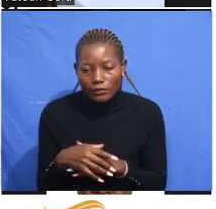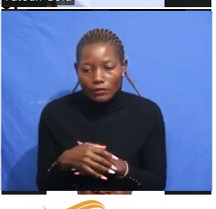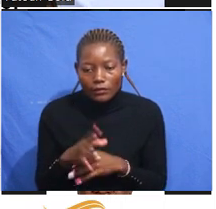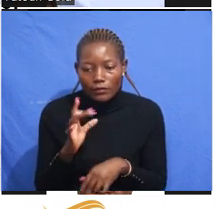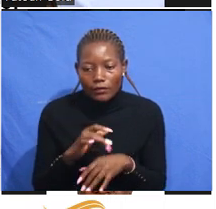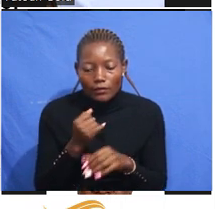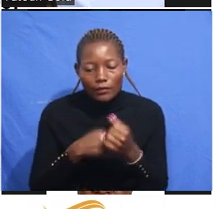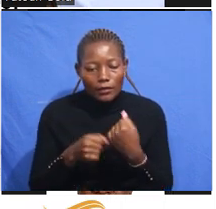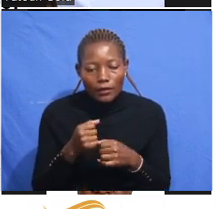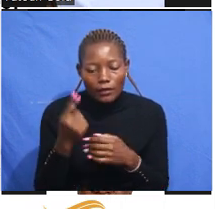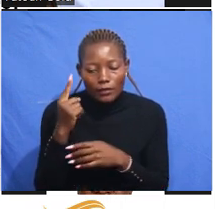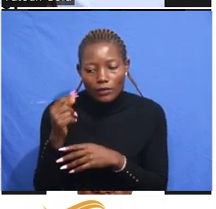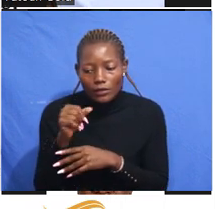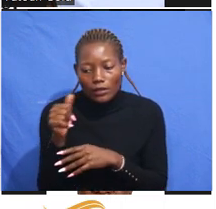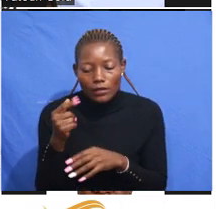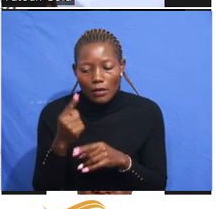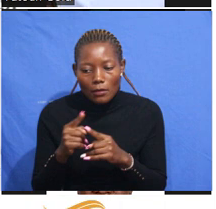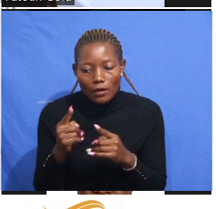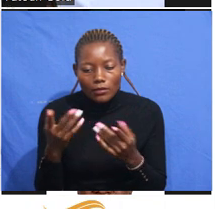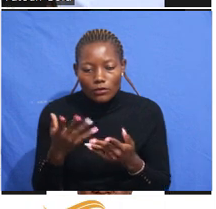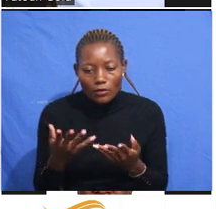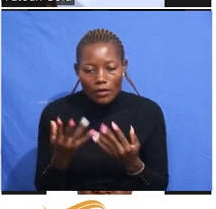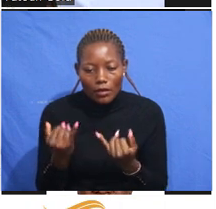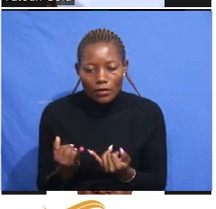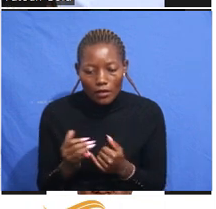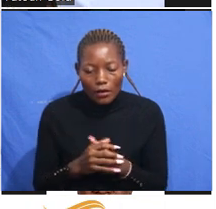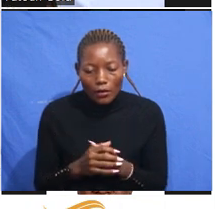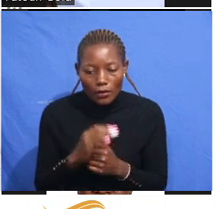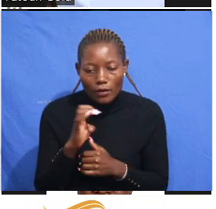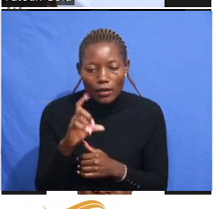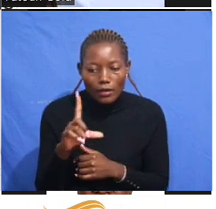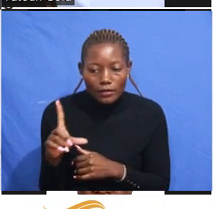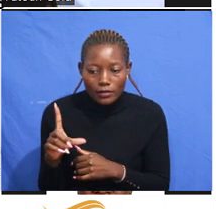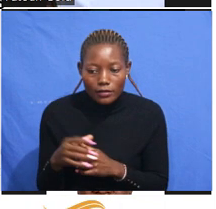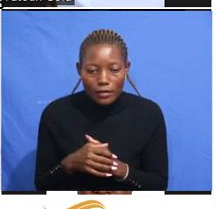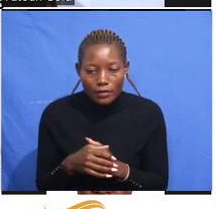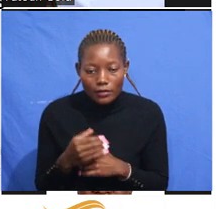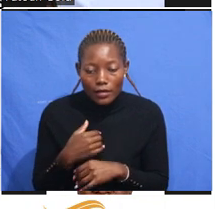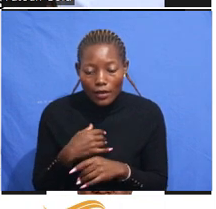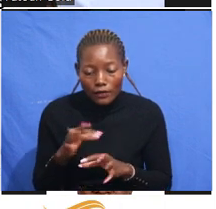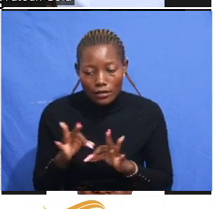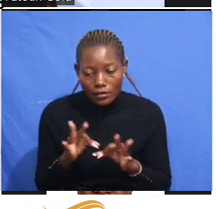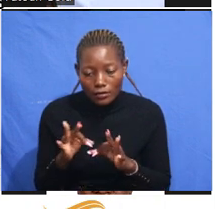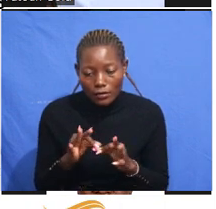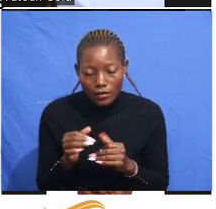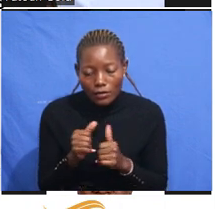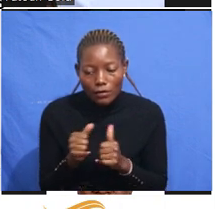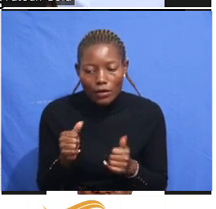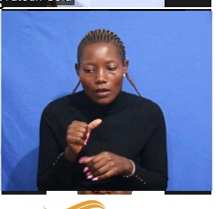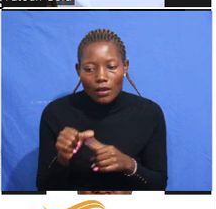other. But where now a cell, well, I've explained there also